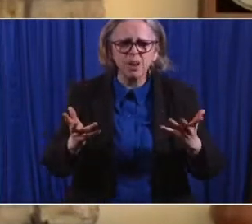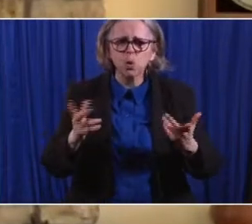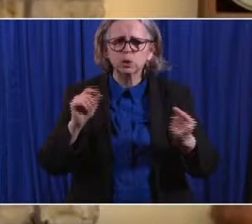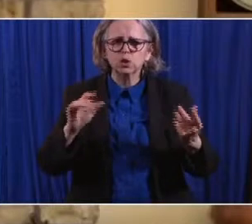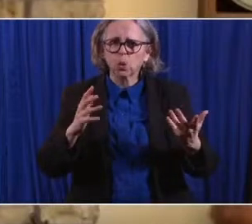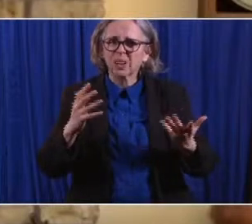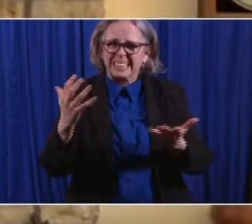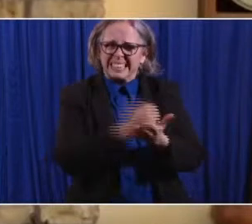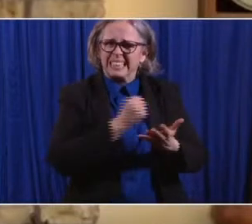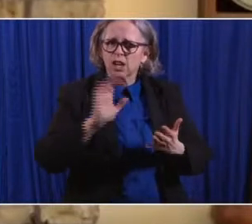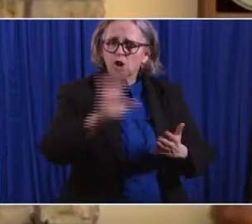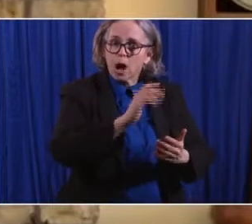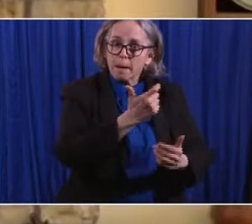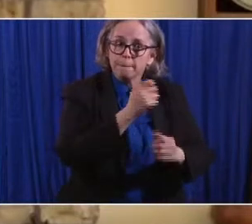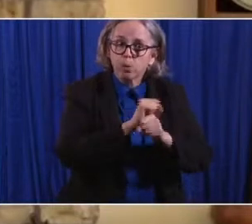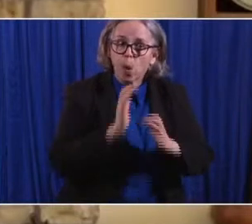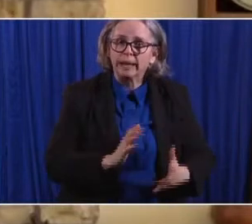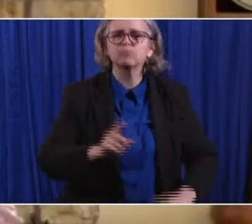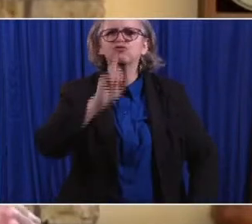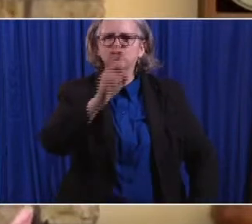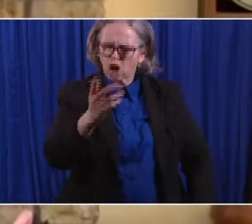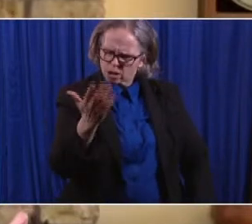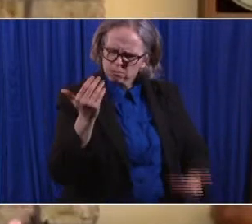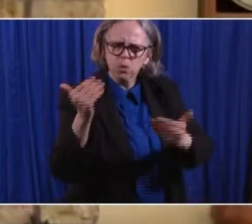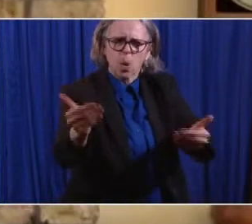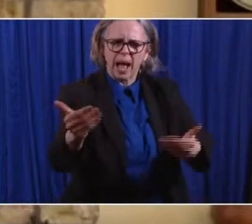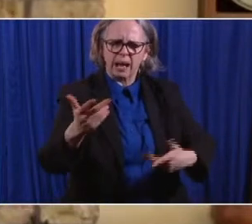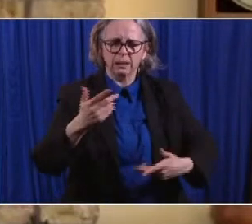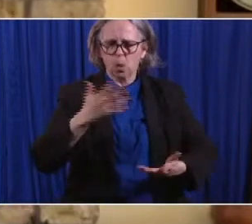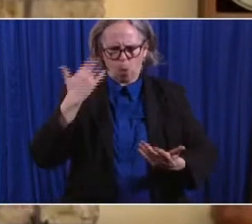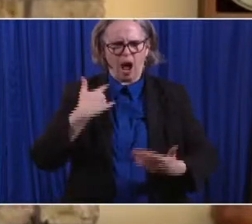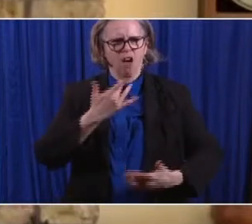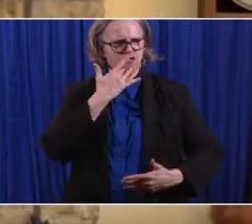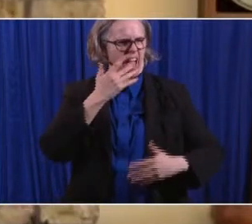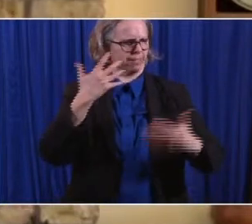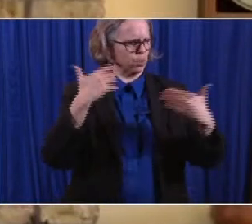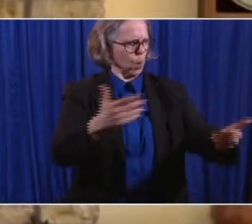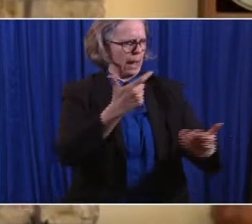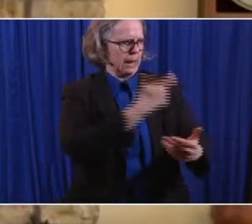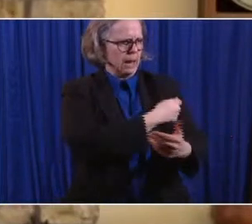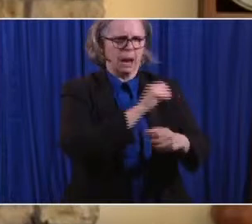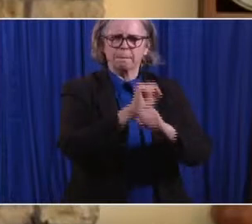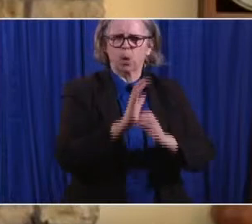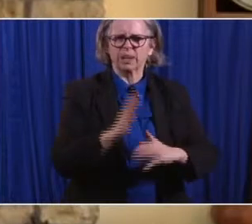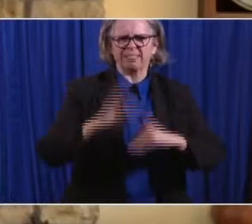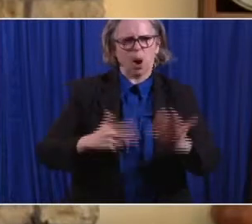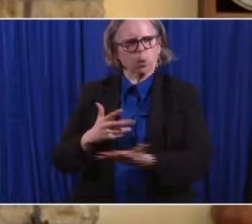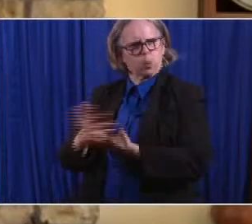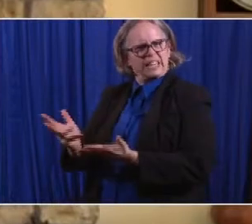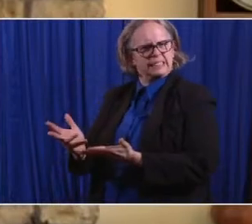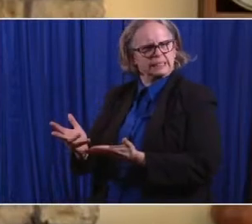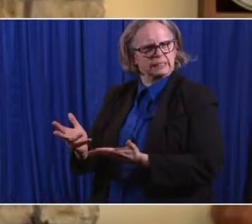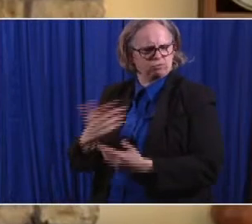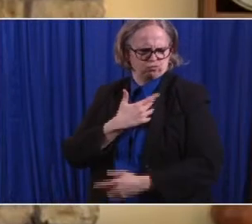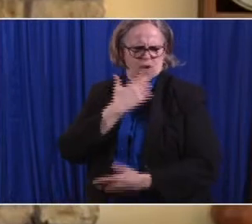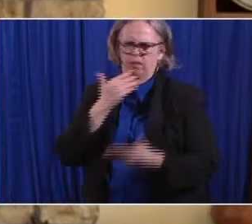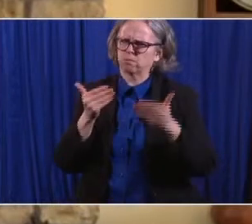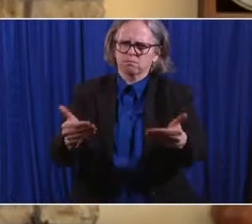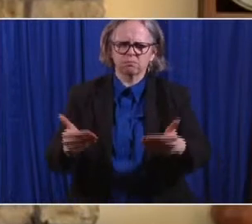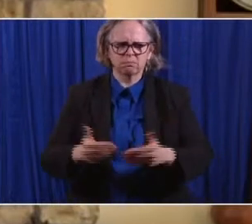want to see is those wasted. And look, there's a lot of stuff on the internet about stories,